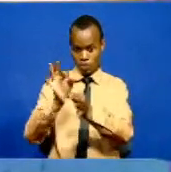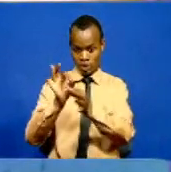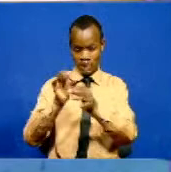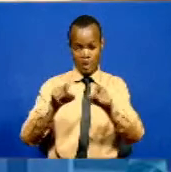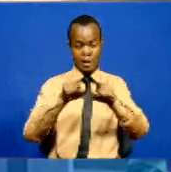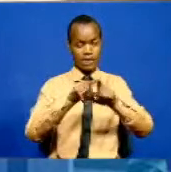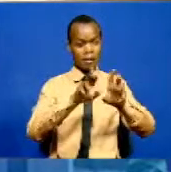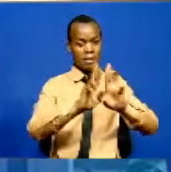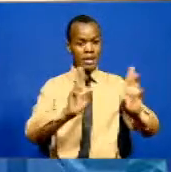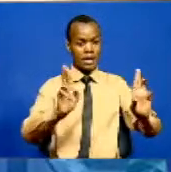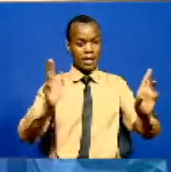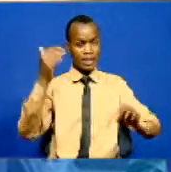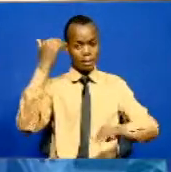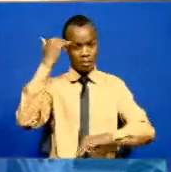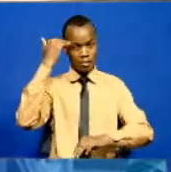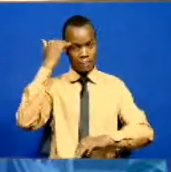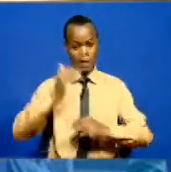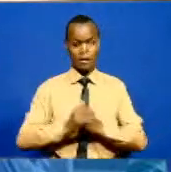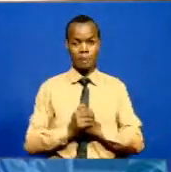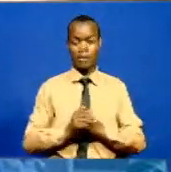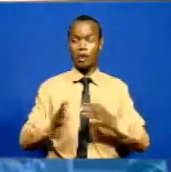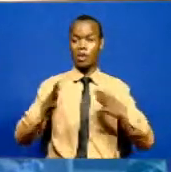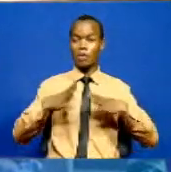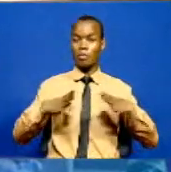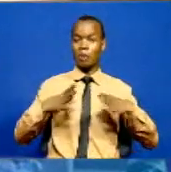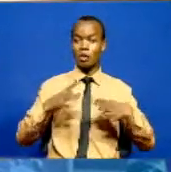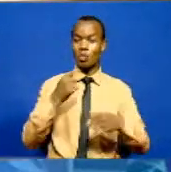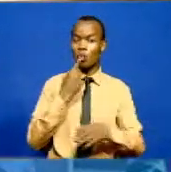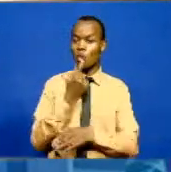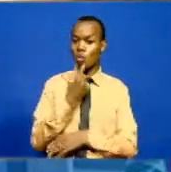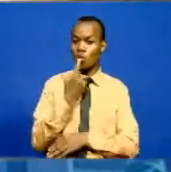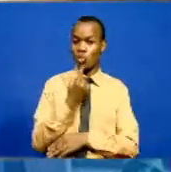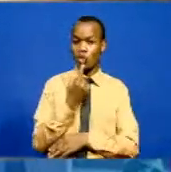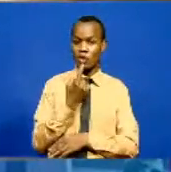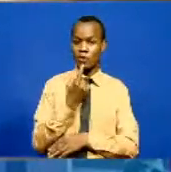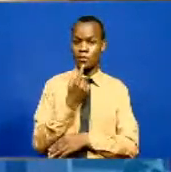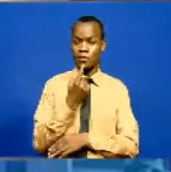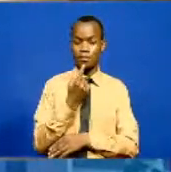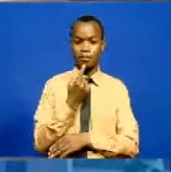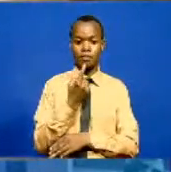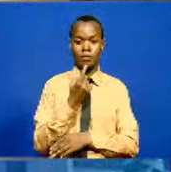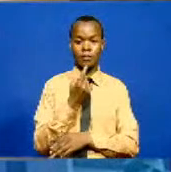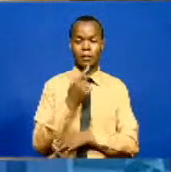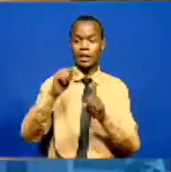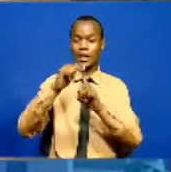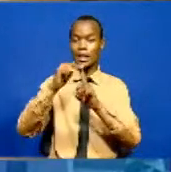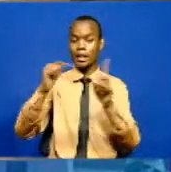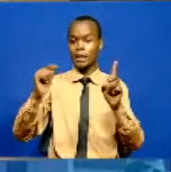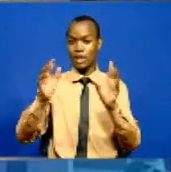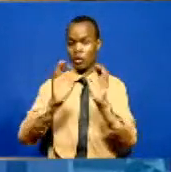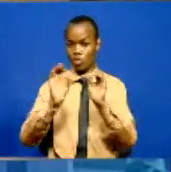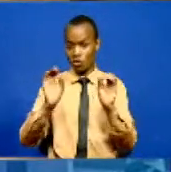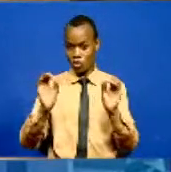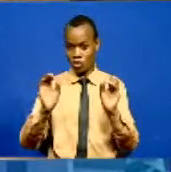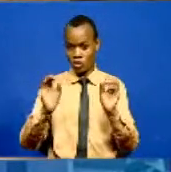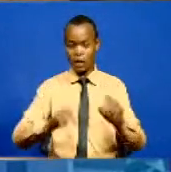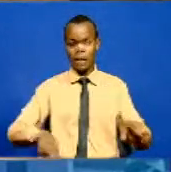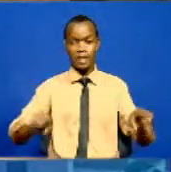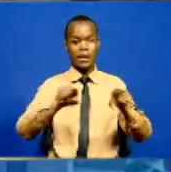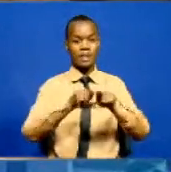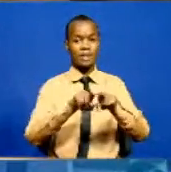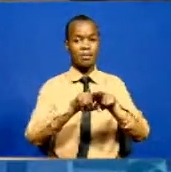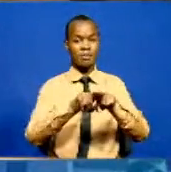minds. Men whom the lust of office doesn't kill. Men whom the spoils of